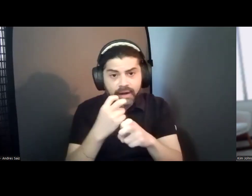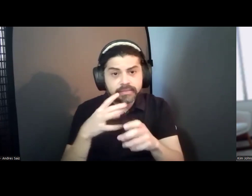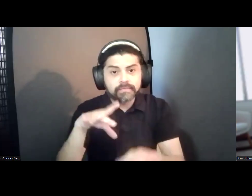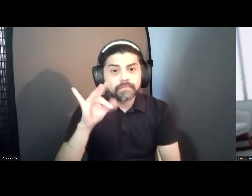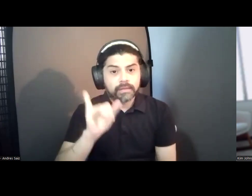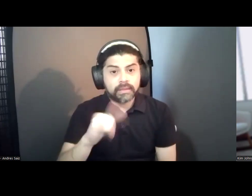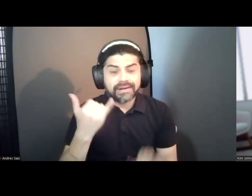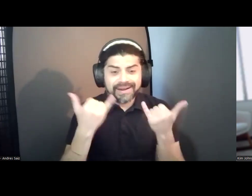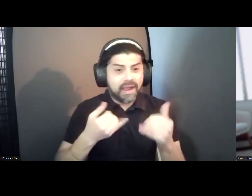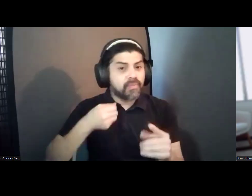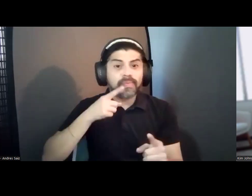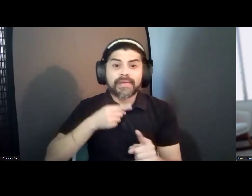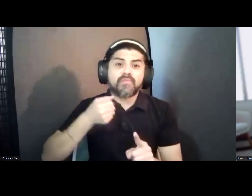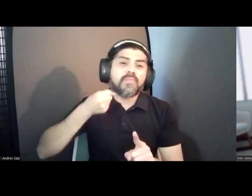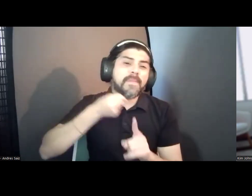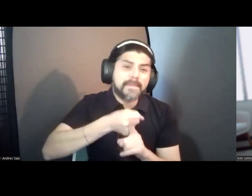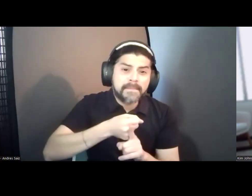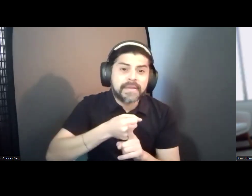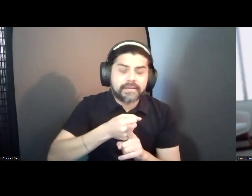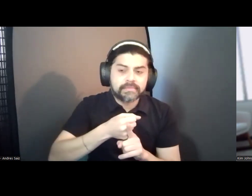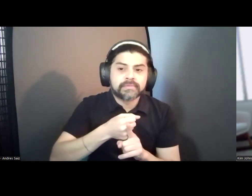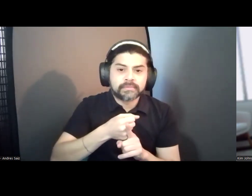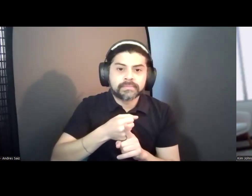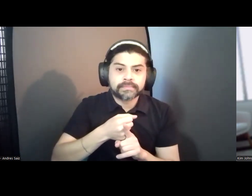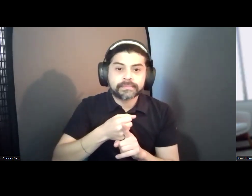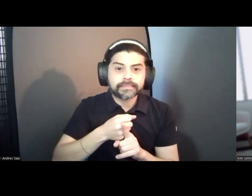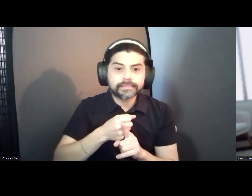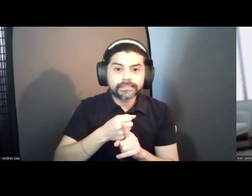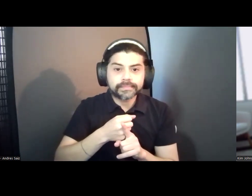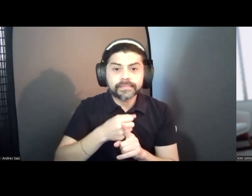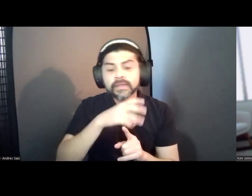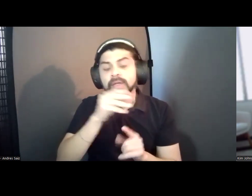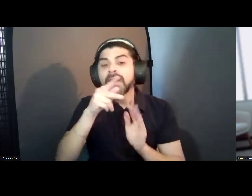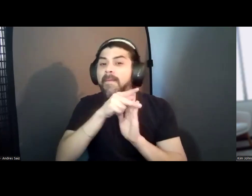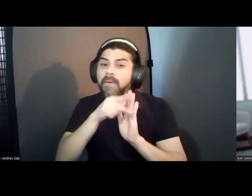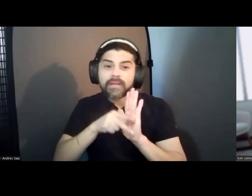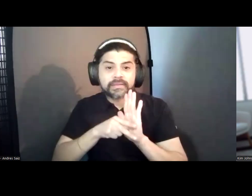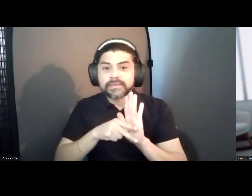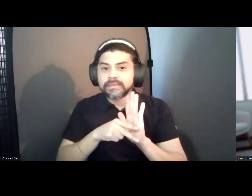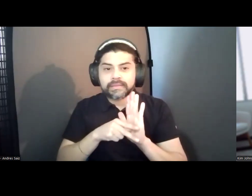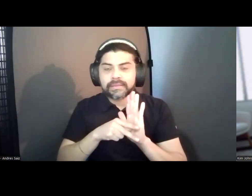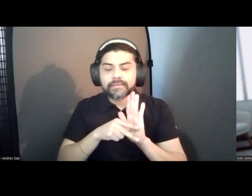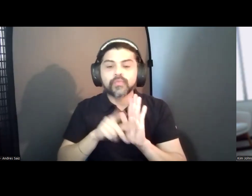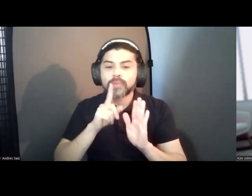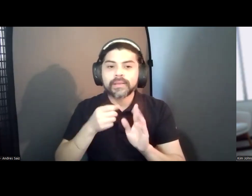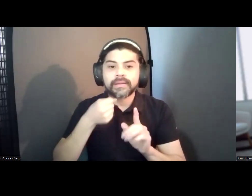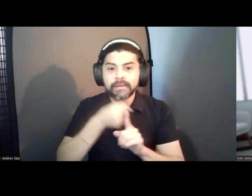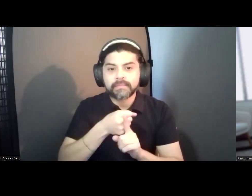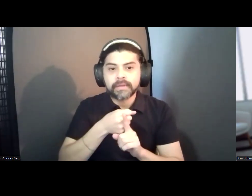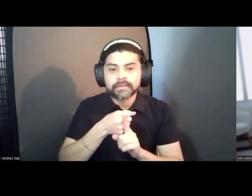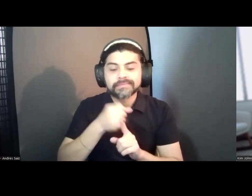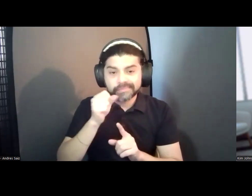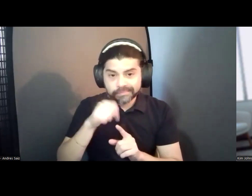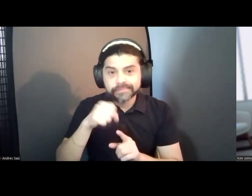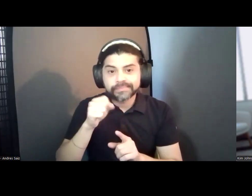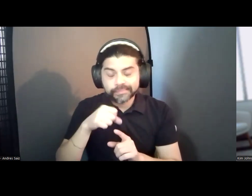certainly impacted by the volume and the way policy that's been coming at us in this space. And we are